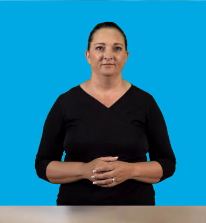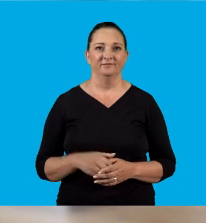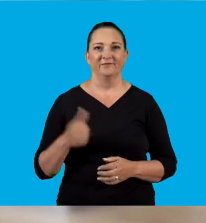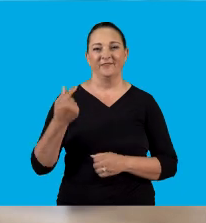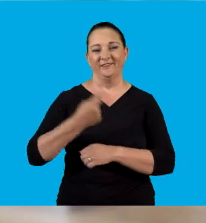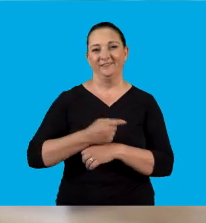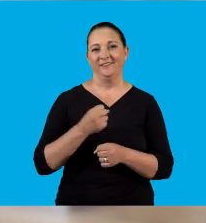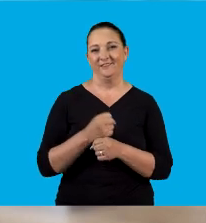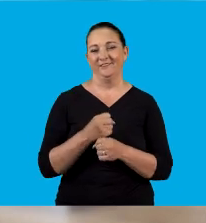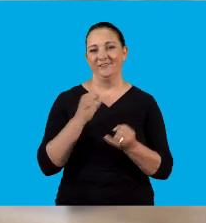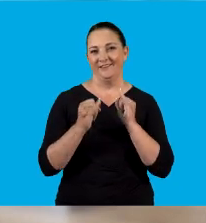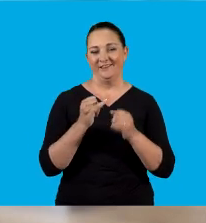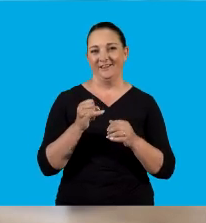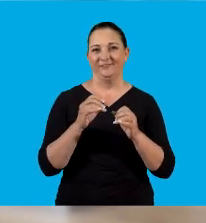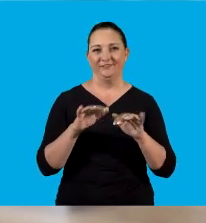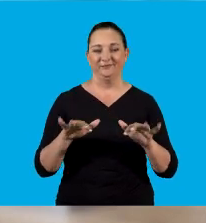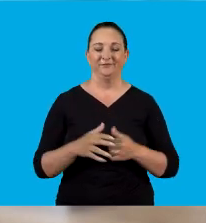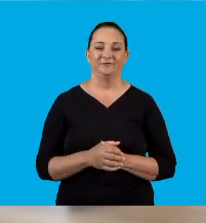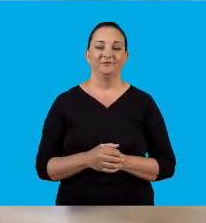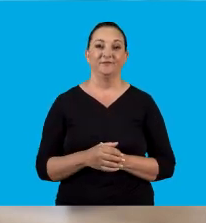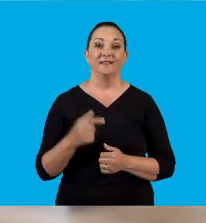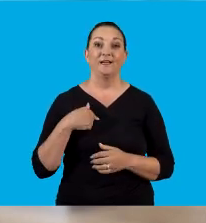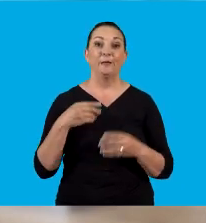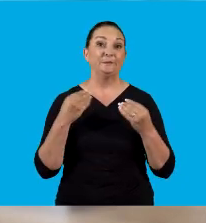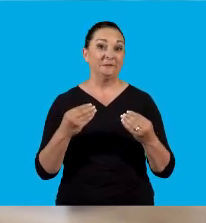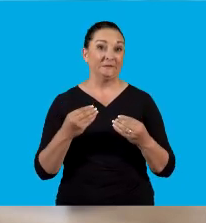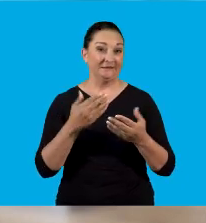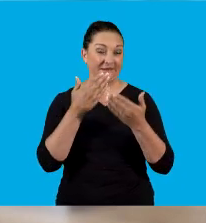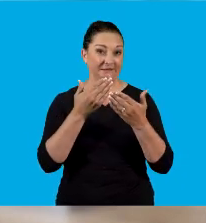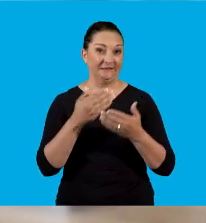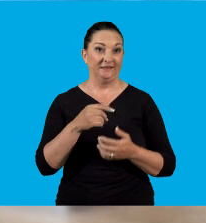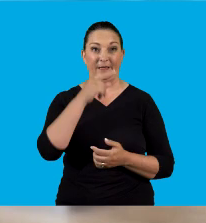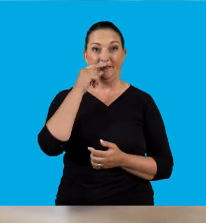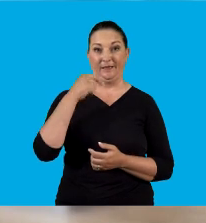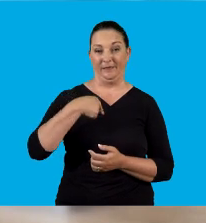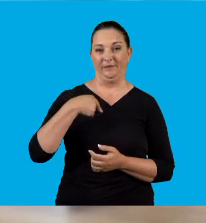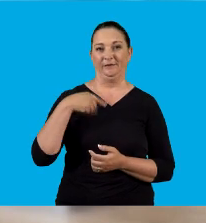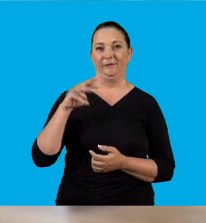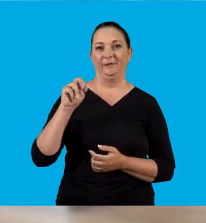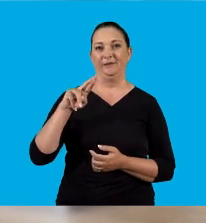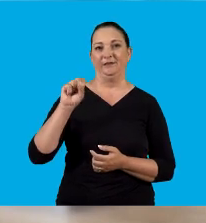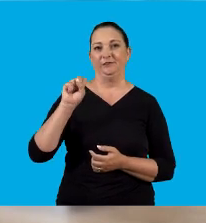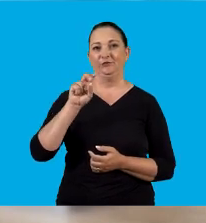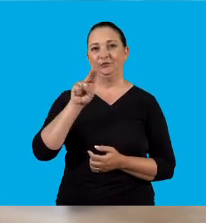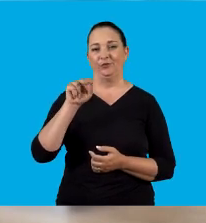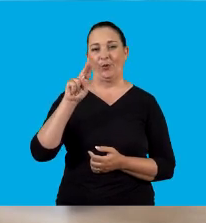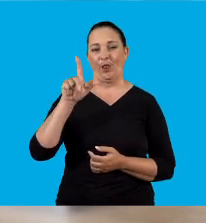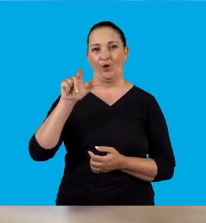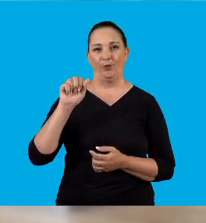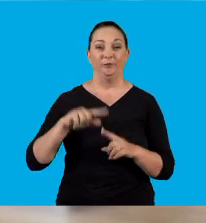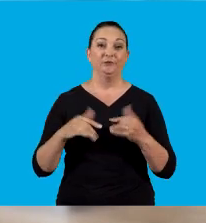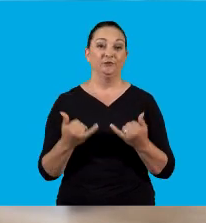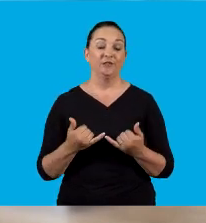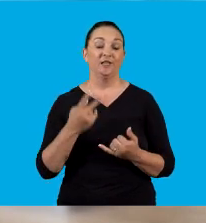Good day, grade 11s. I am your business studies tutor. I go by the name of Ms. Zulu. Today we will be looking at the